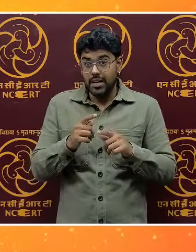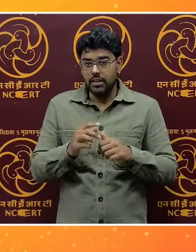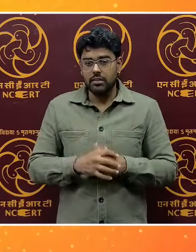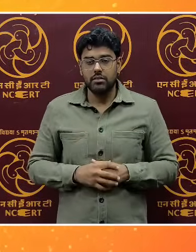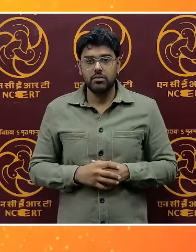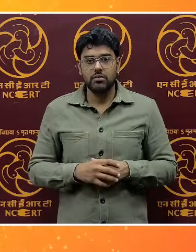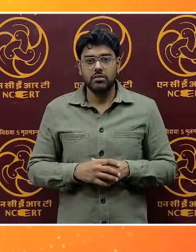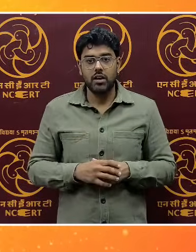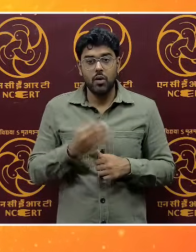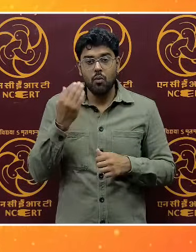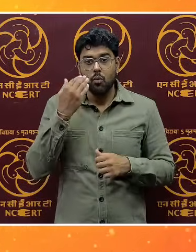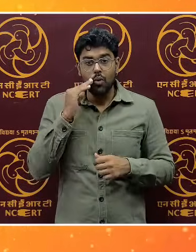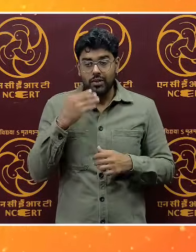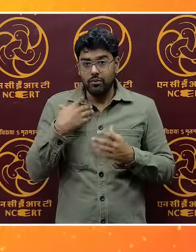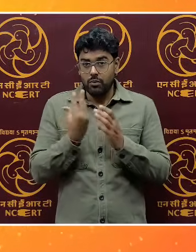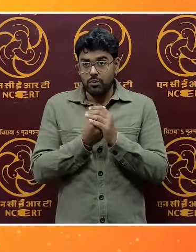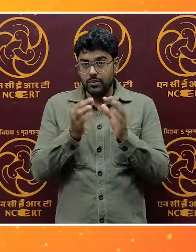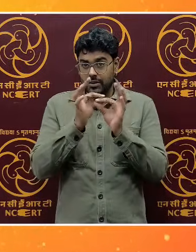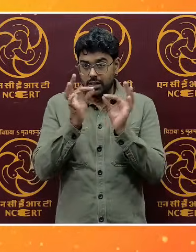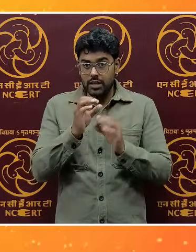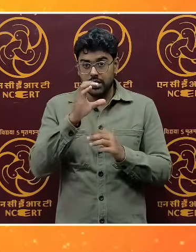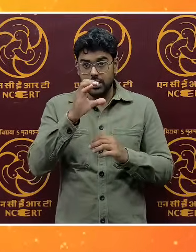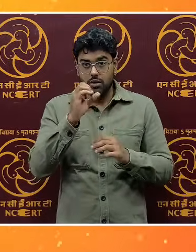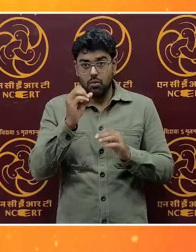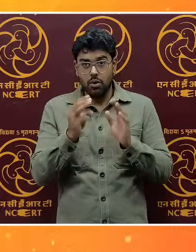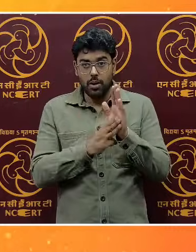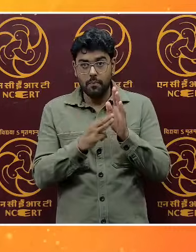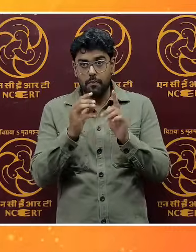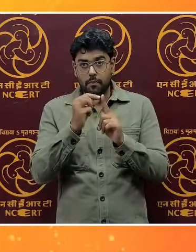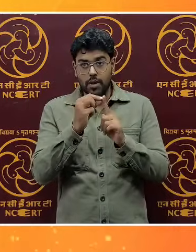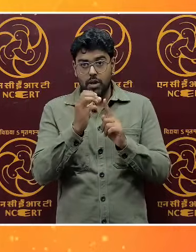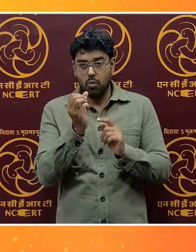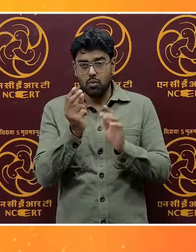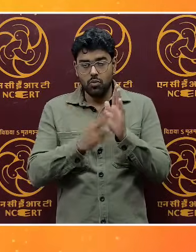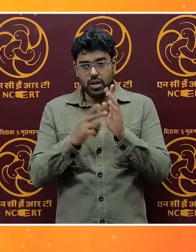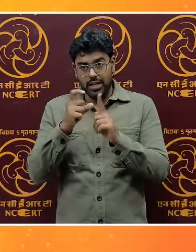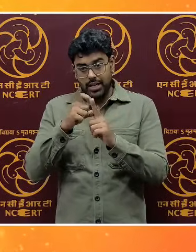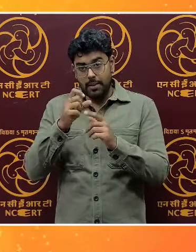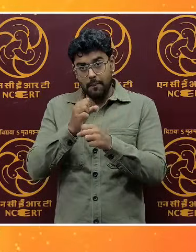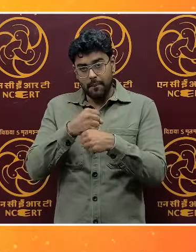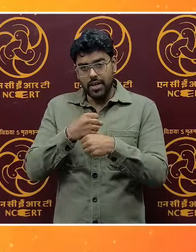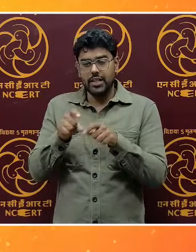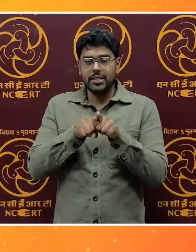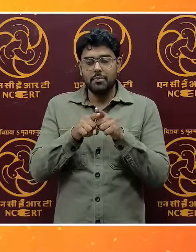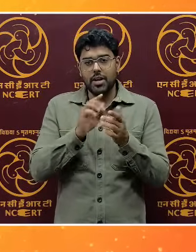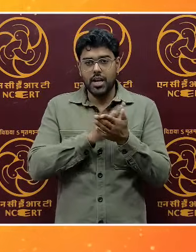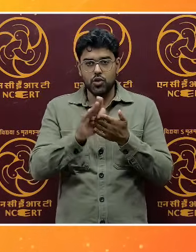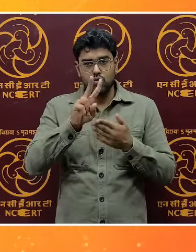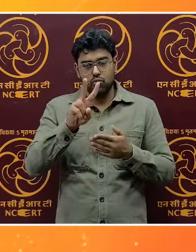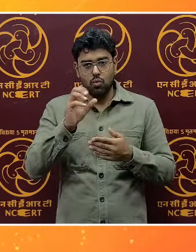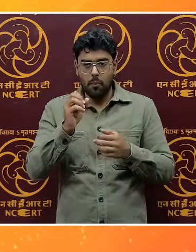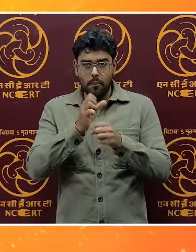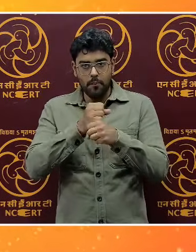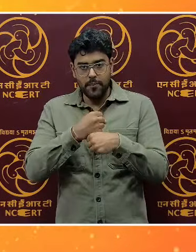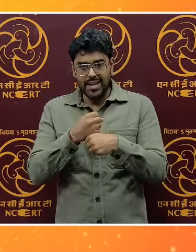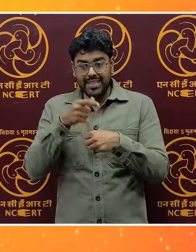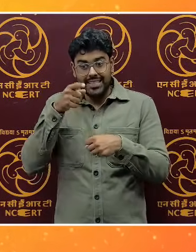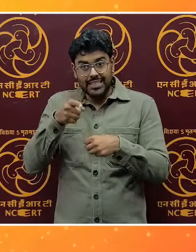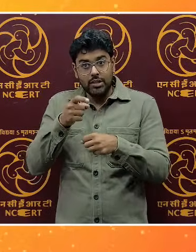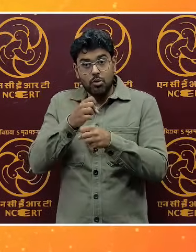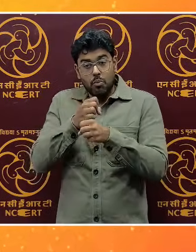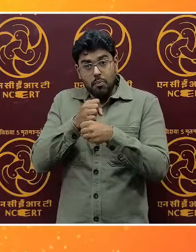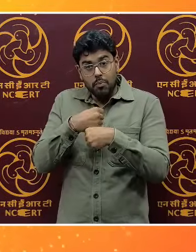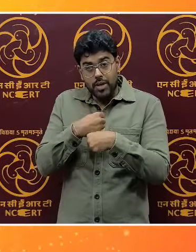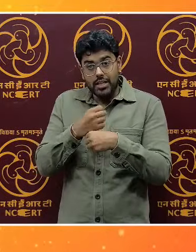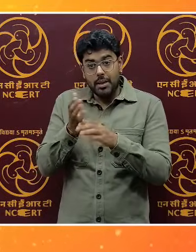Okay. But when we are preparing compounds, for example, we are preparing H2O. So for preparing